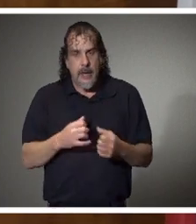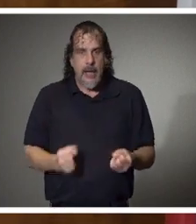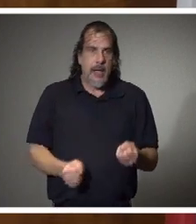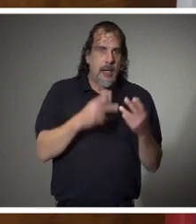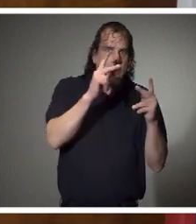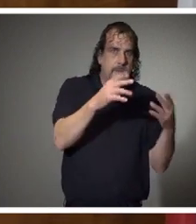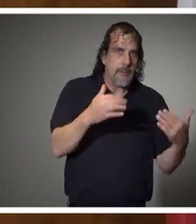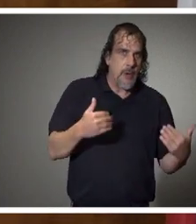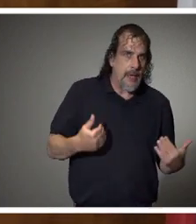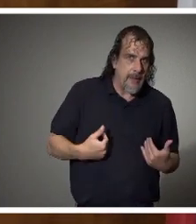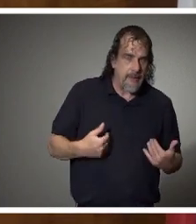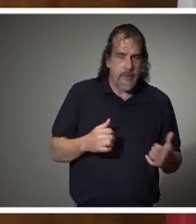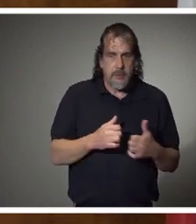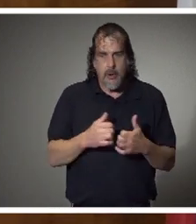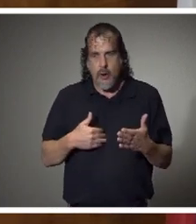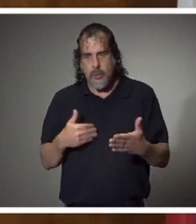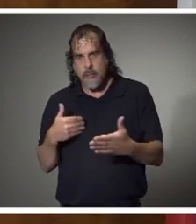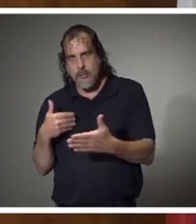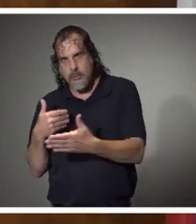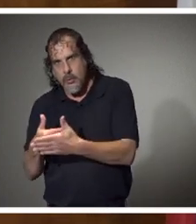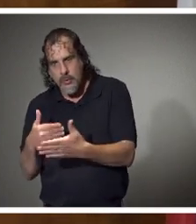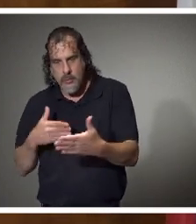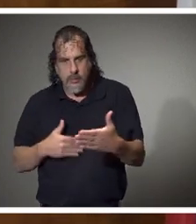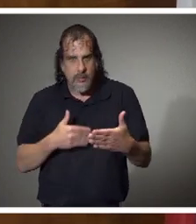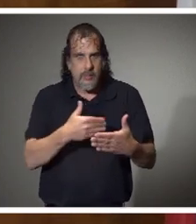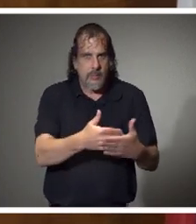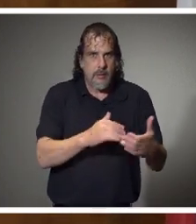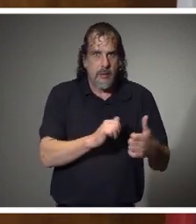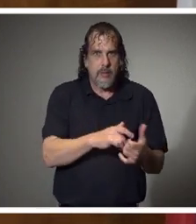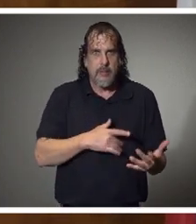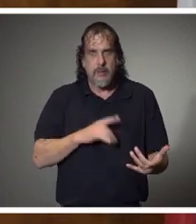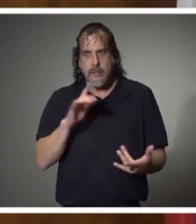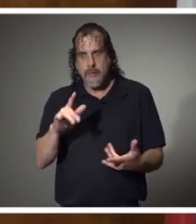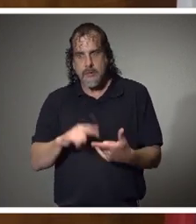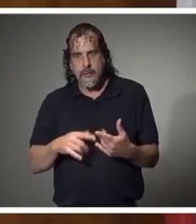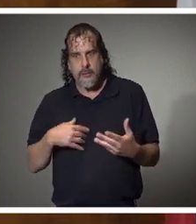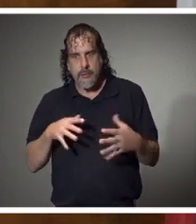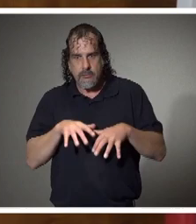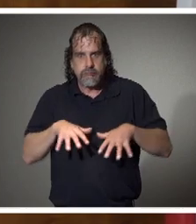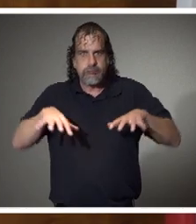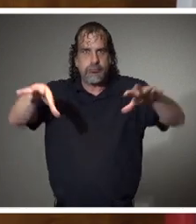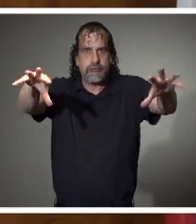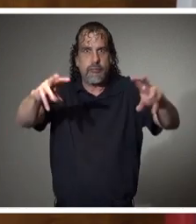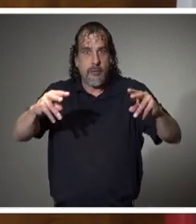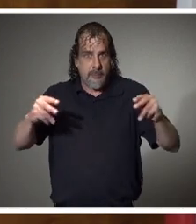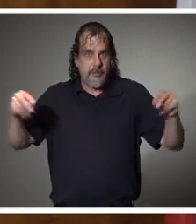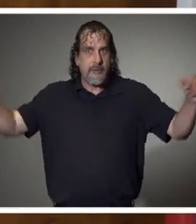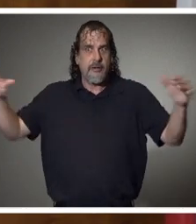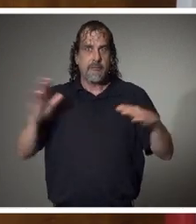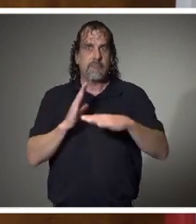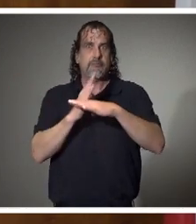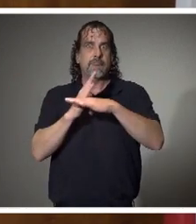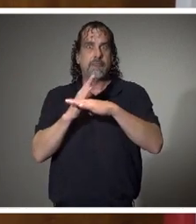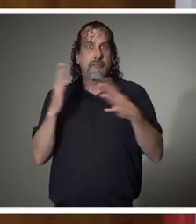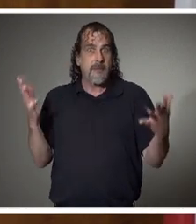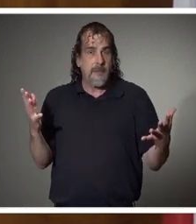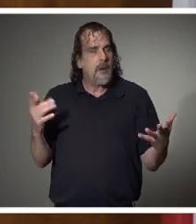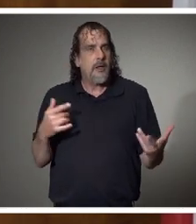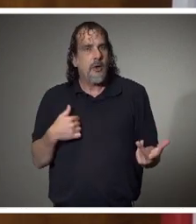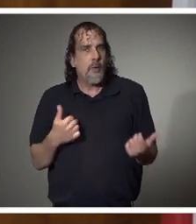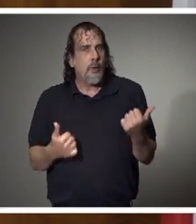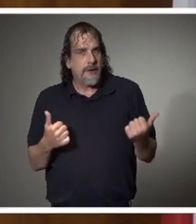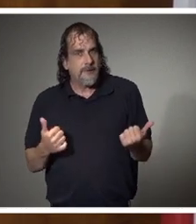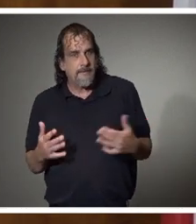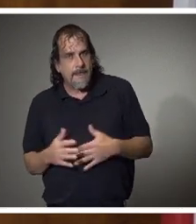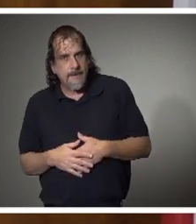it. Are we anywhere near or at or close to herd immunity or not? And so, again, we've got a lot of work to do on that. But it